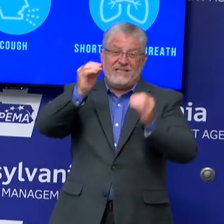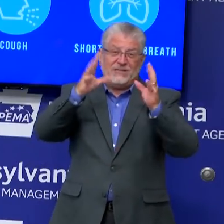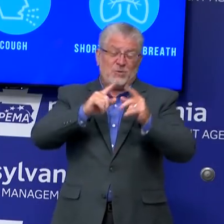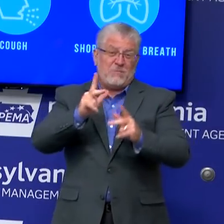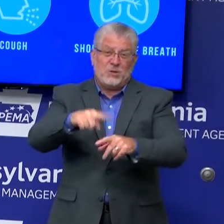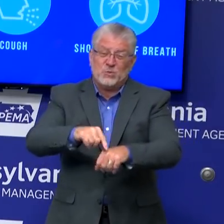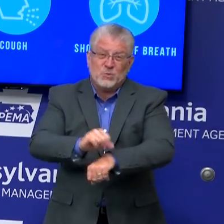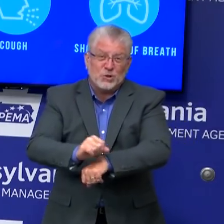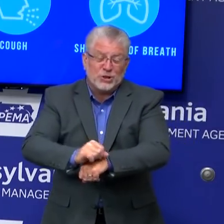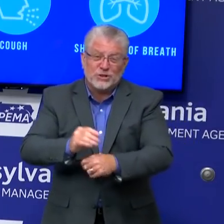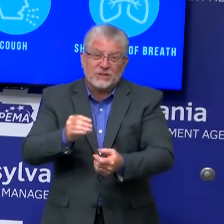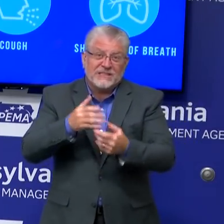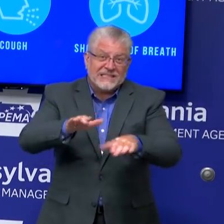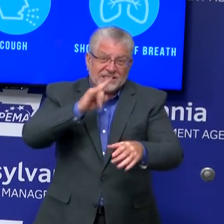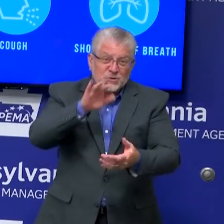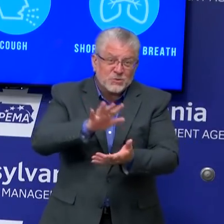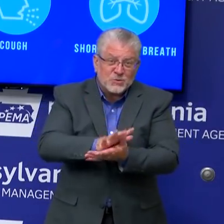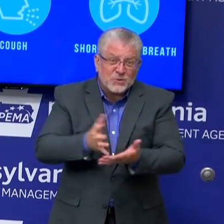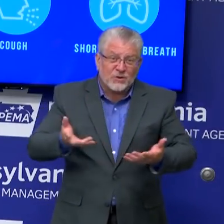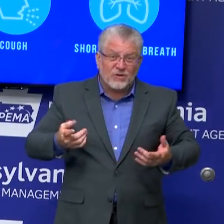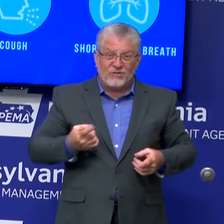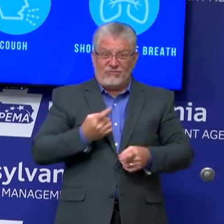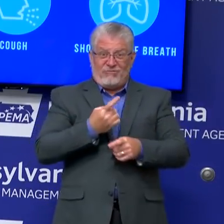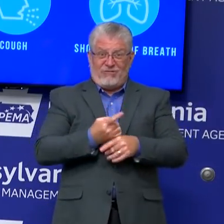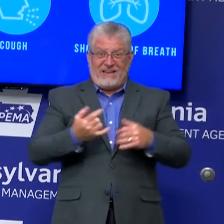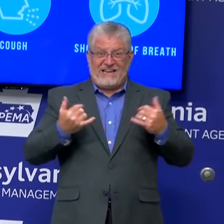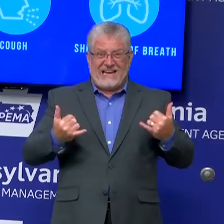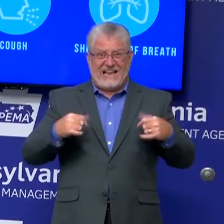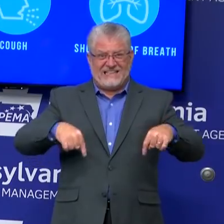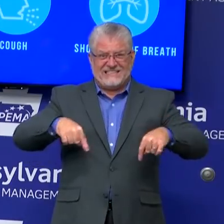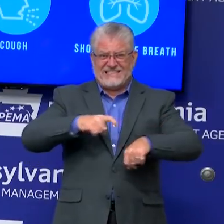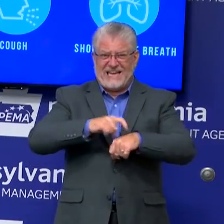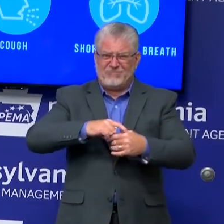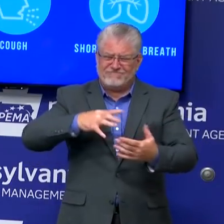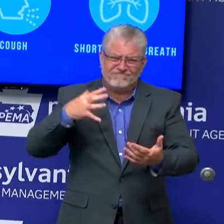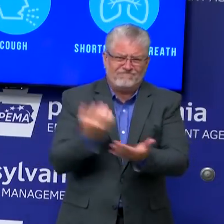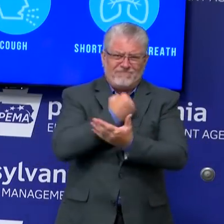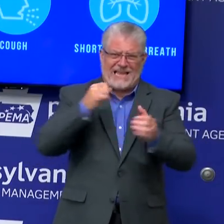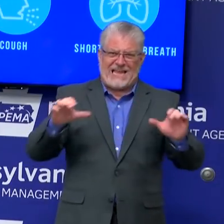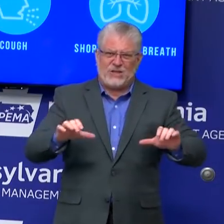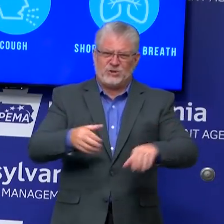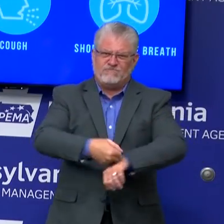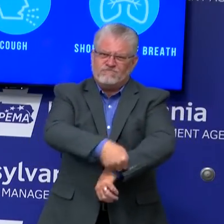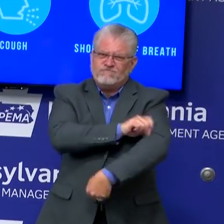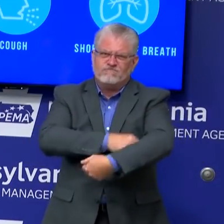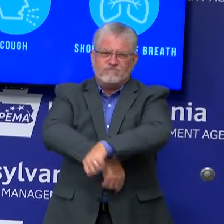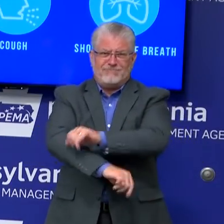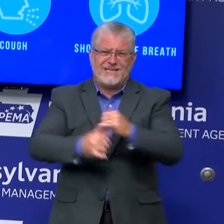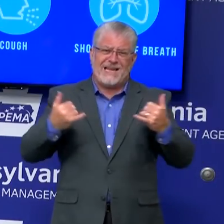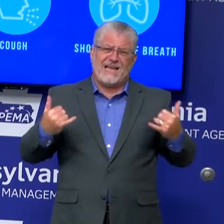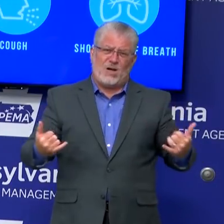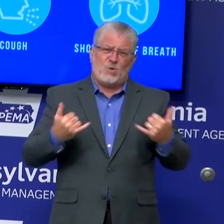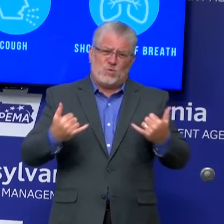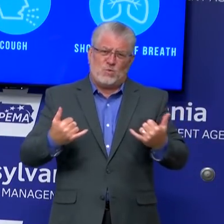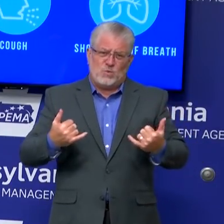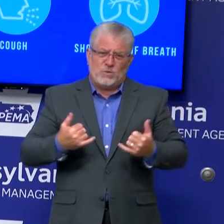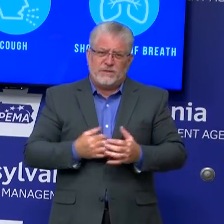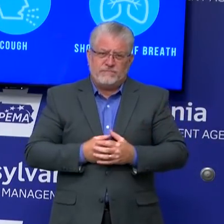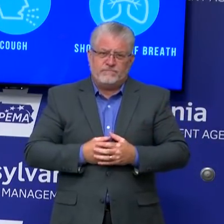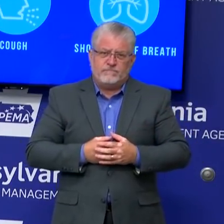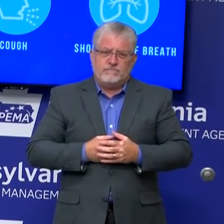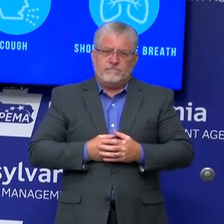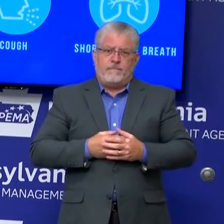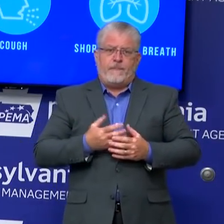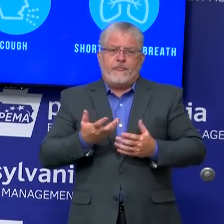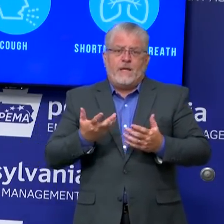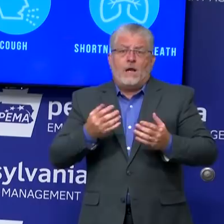no mistake, the time is now for action. And I'm going to hand back the decisions and the questioning